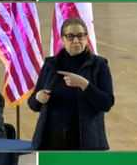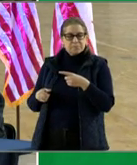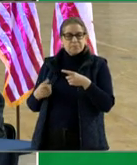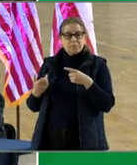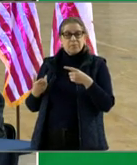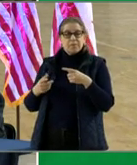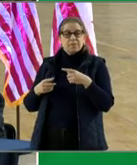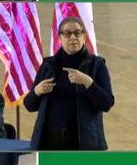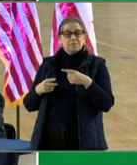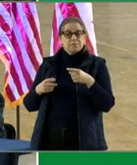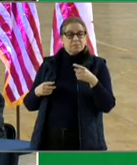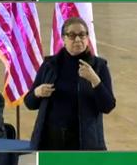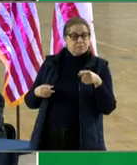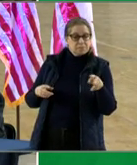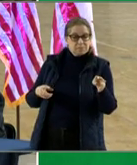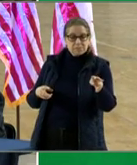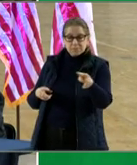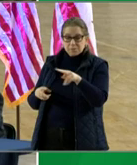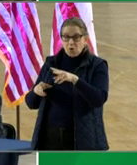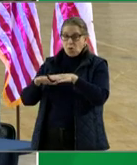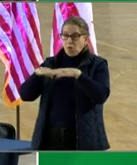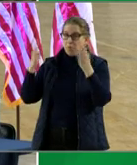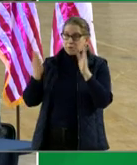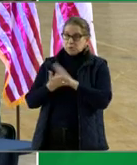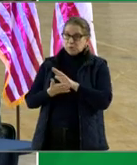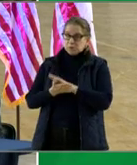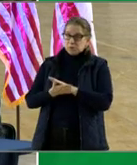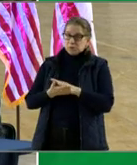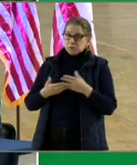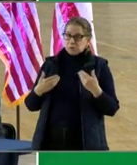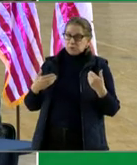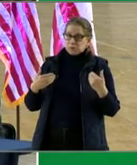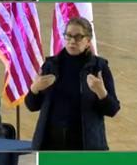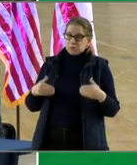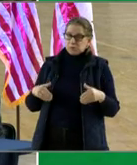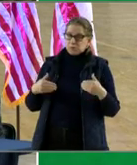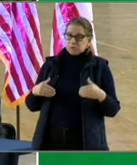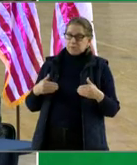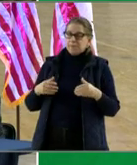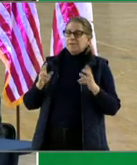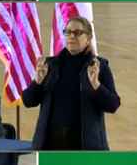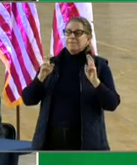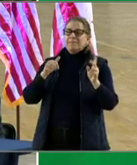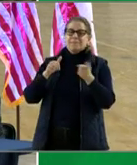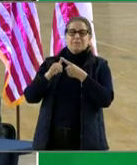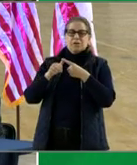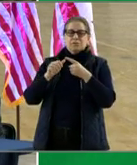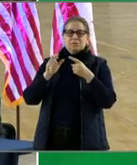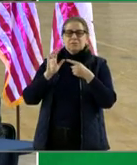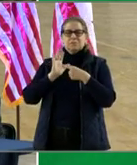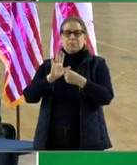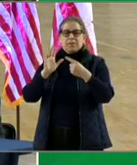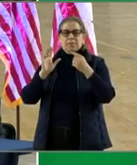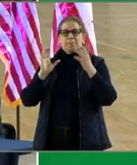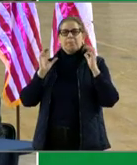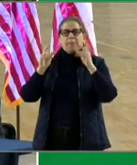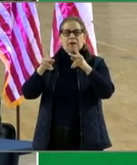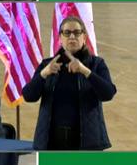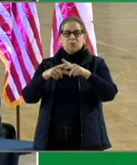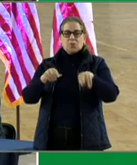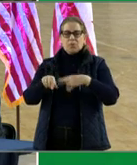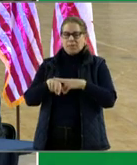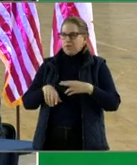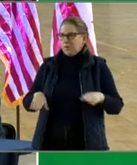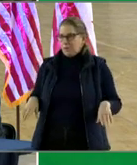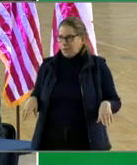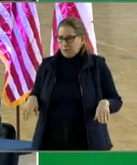the schools, to me, is the first sign of getting back to life. I don't think what we've seen with our modeling would suggest that we're going